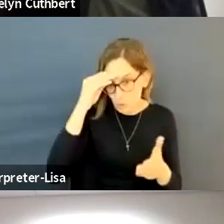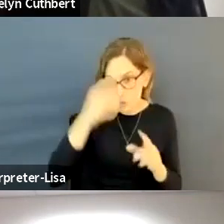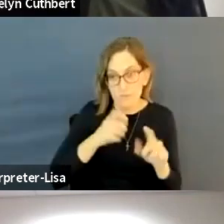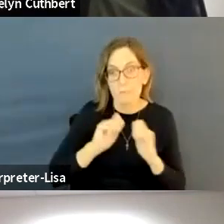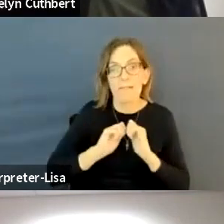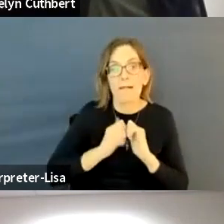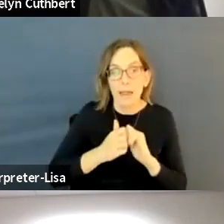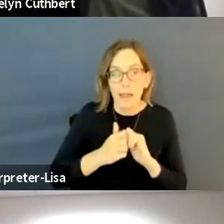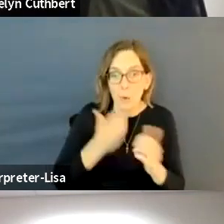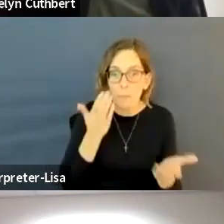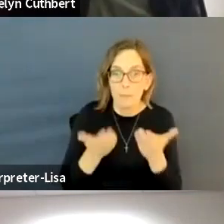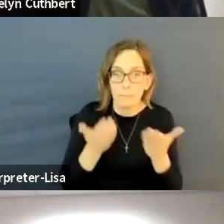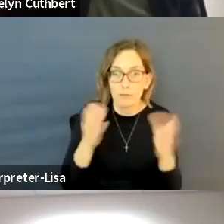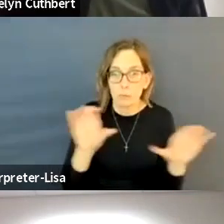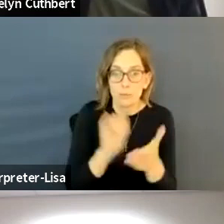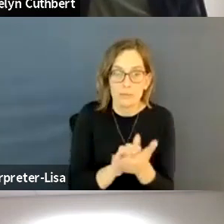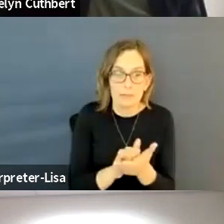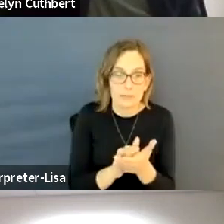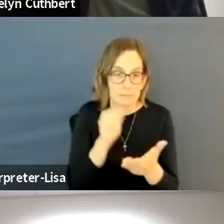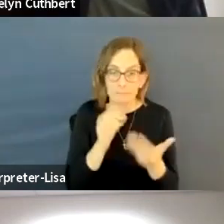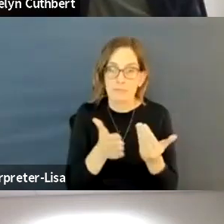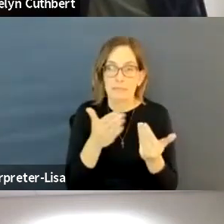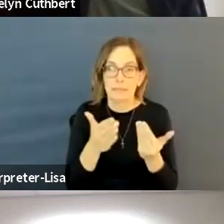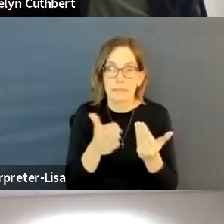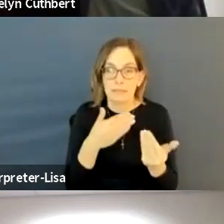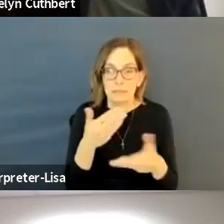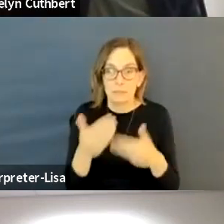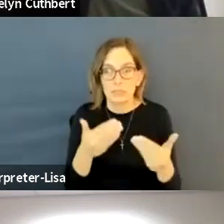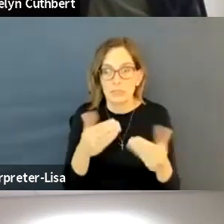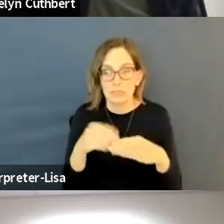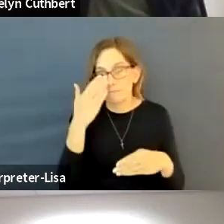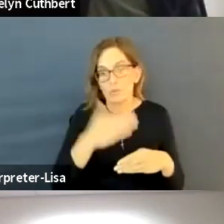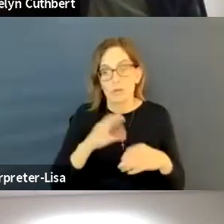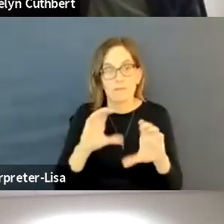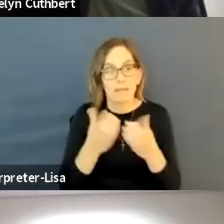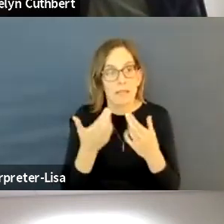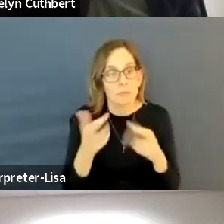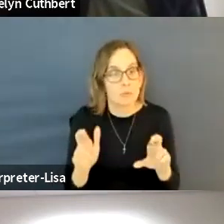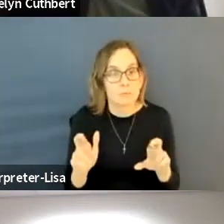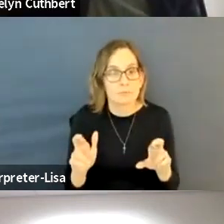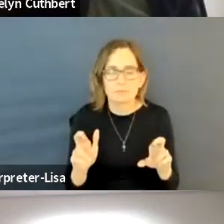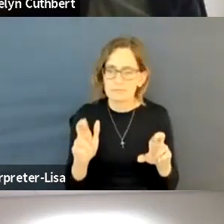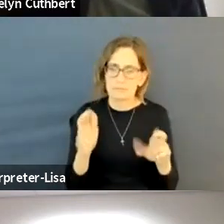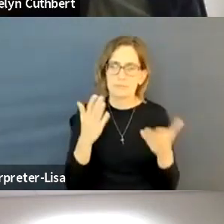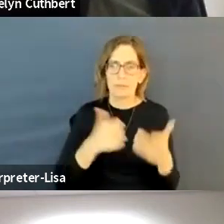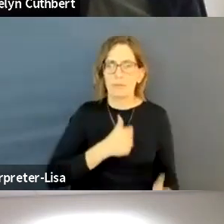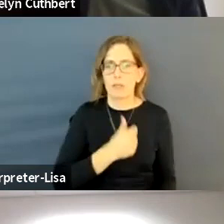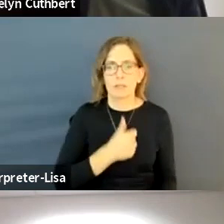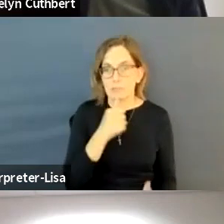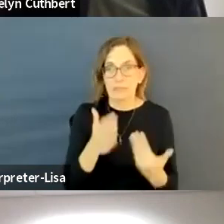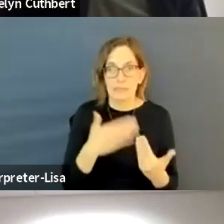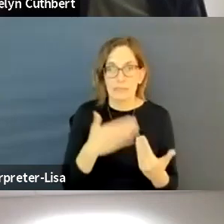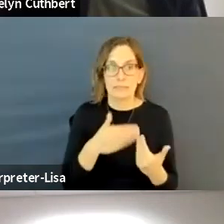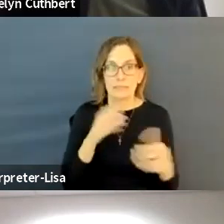how one might do this, right? Like, it's not an easy thing to do in front of a classroom. Sometimes apologizing isn't even an easy